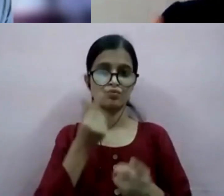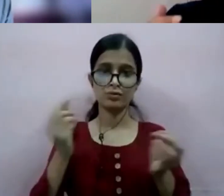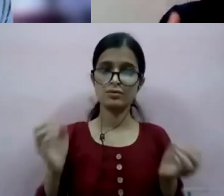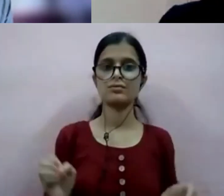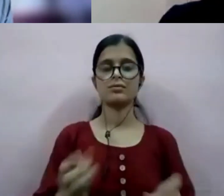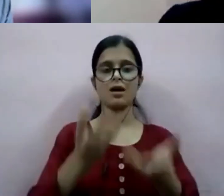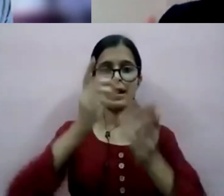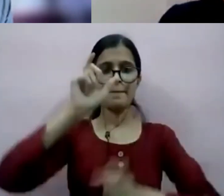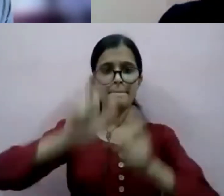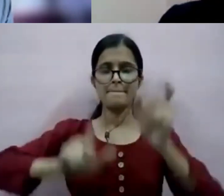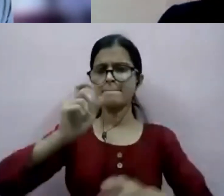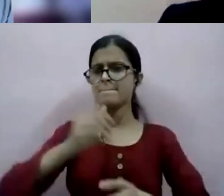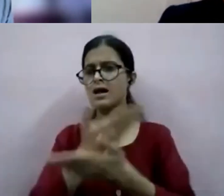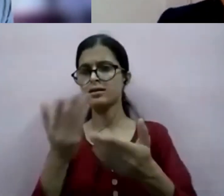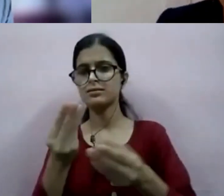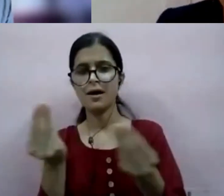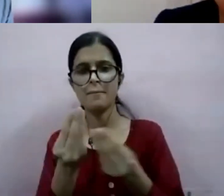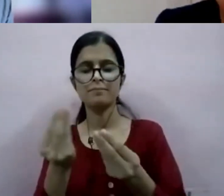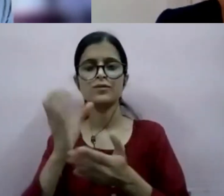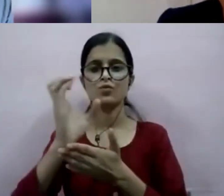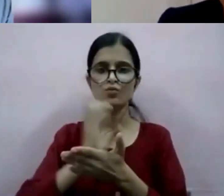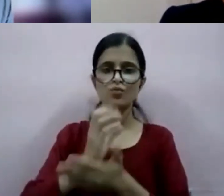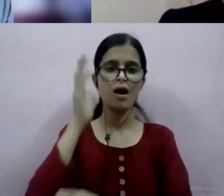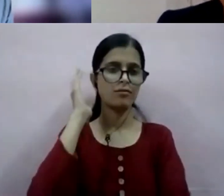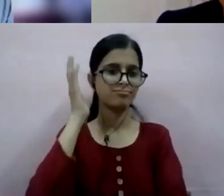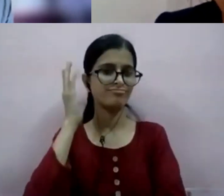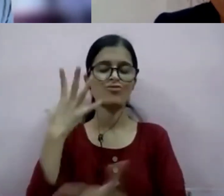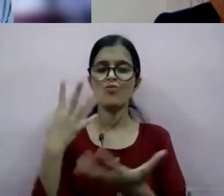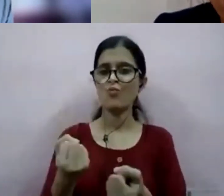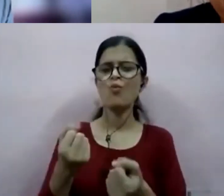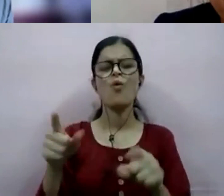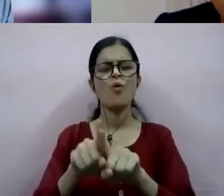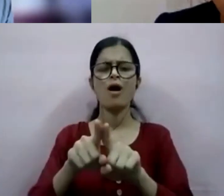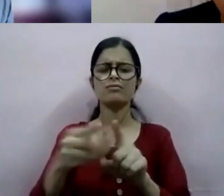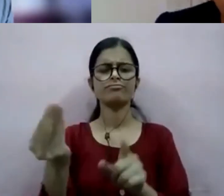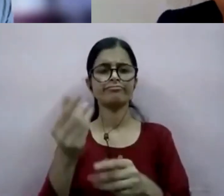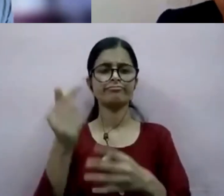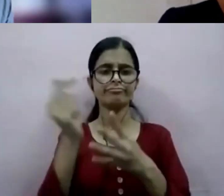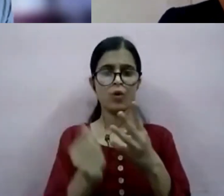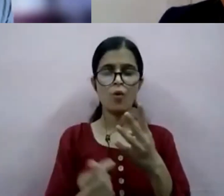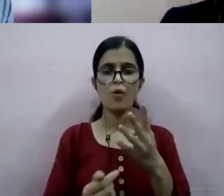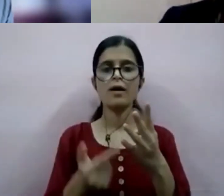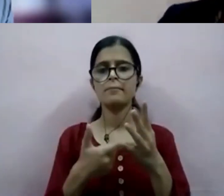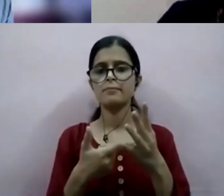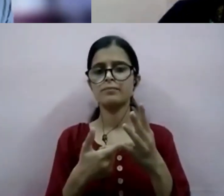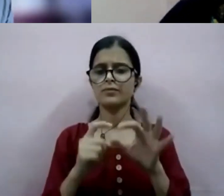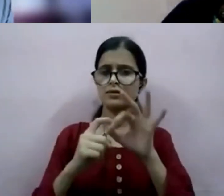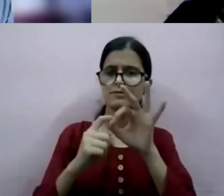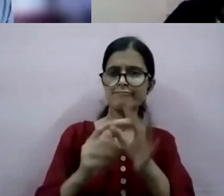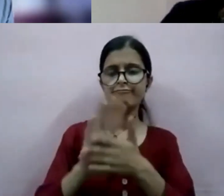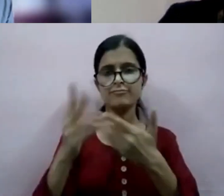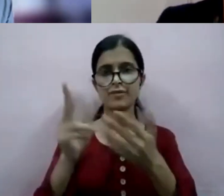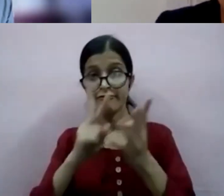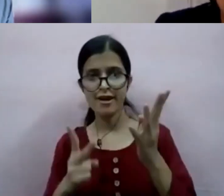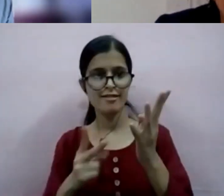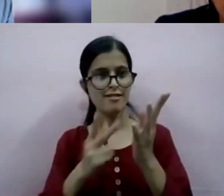of us who are going to stay the course of all the lectures and probably take up these questions in different ways